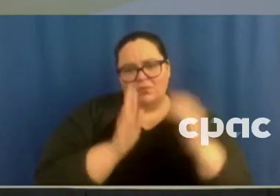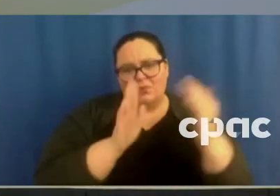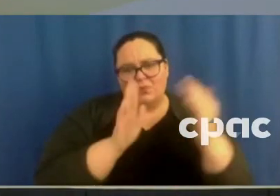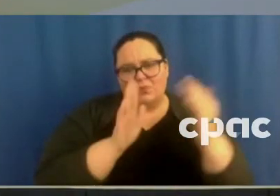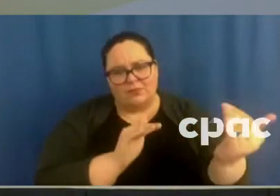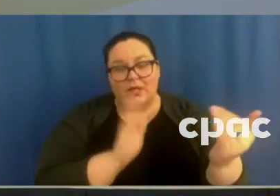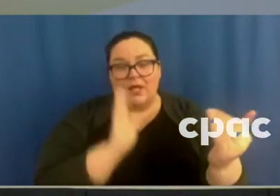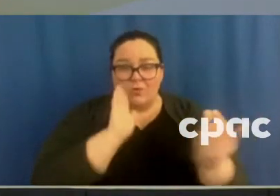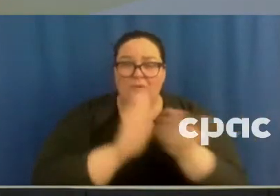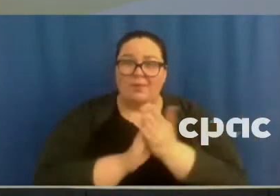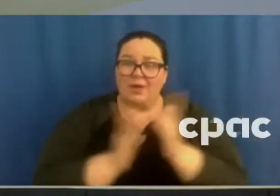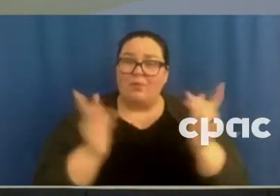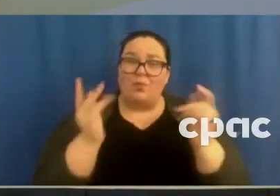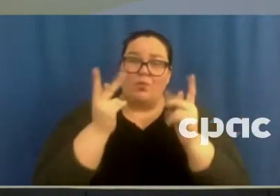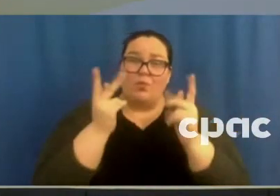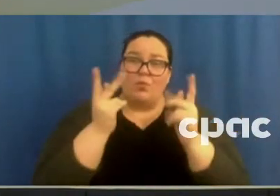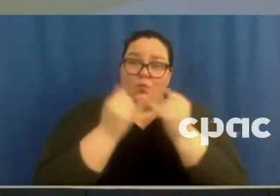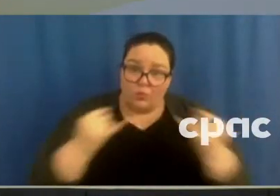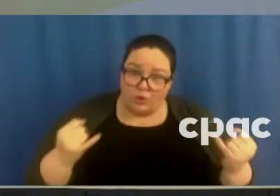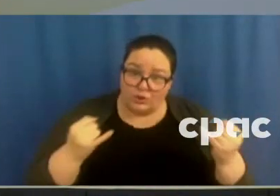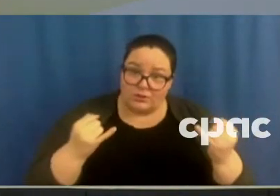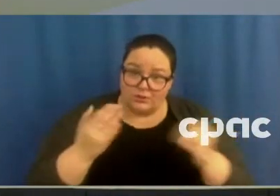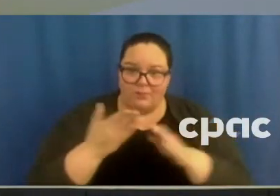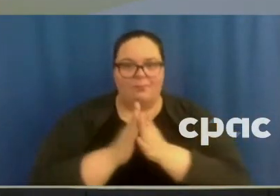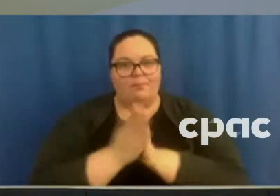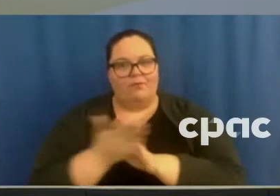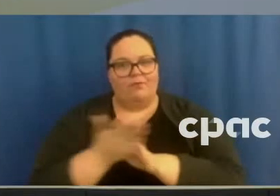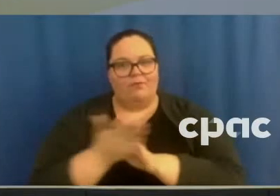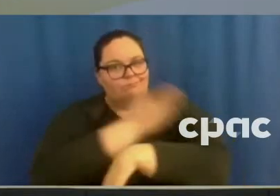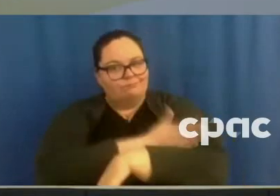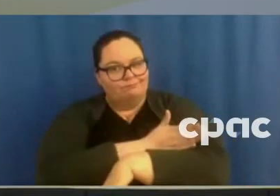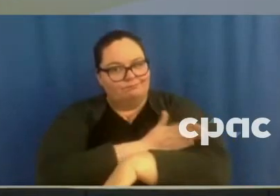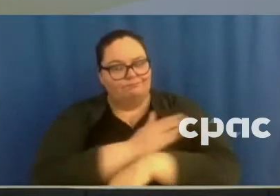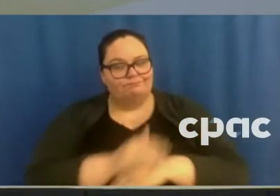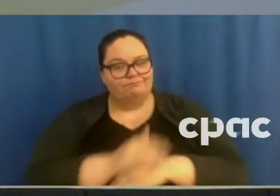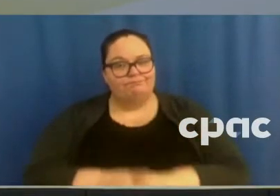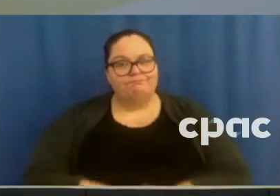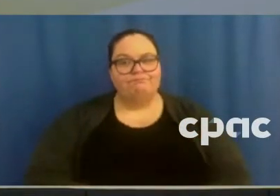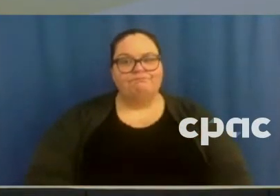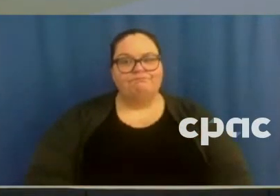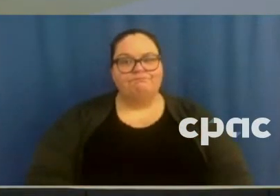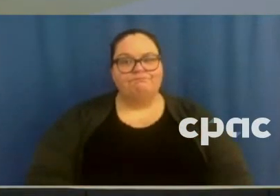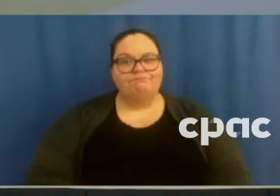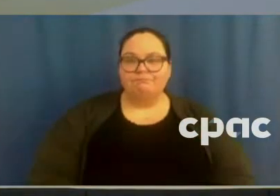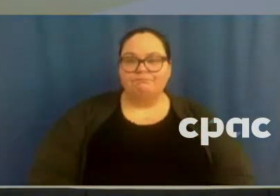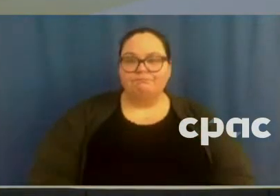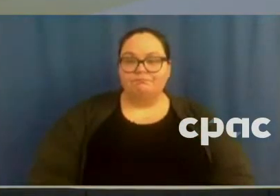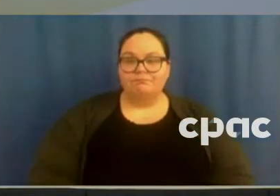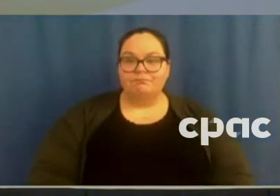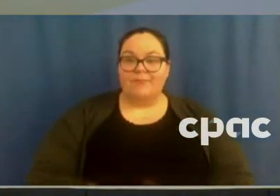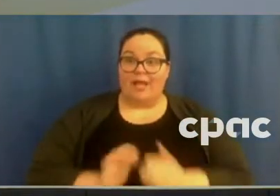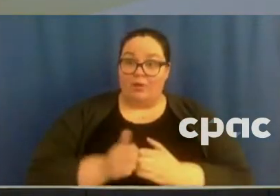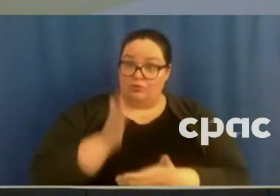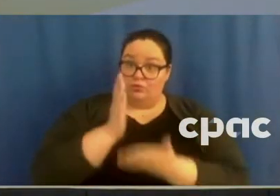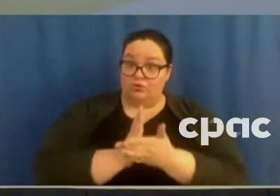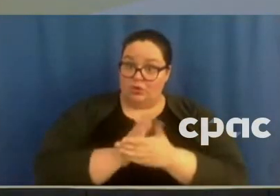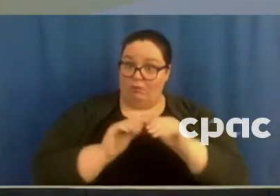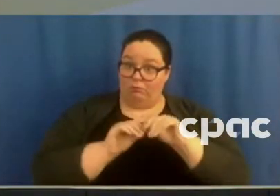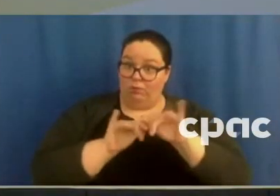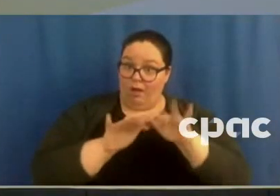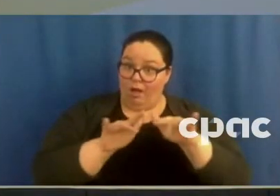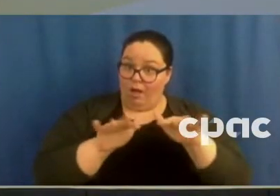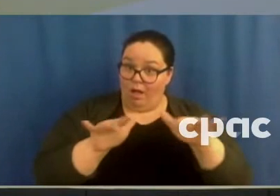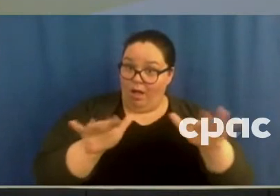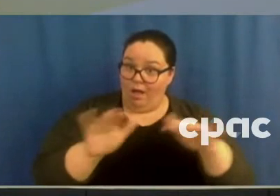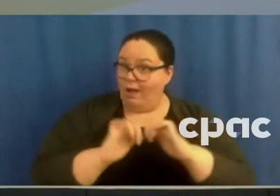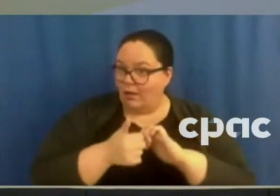to get worse before it begins to get better. In order to interrupt the chain of transmission and allow us time to get the